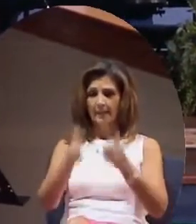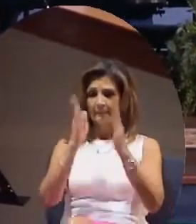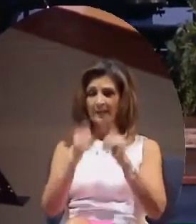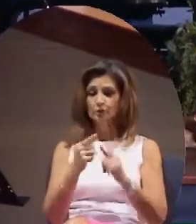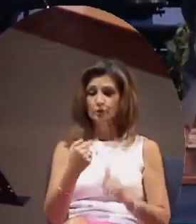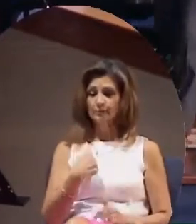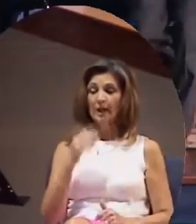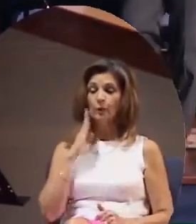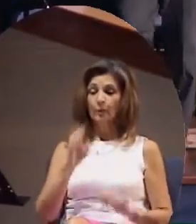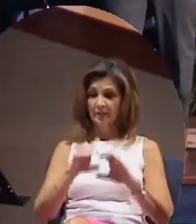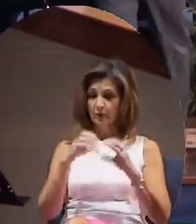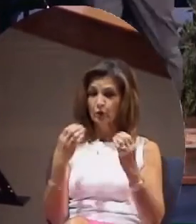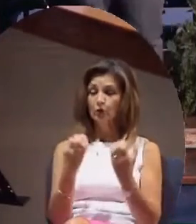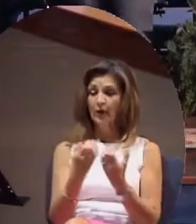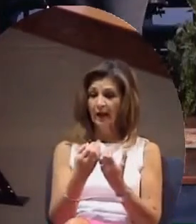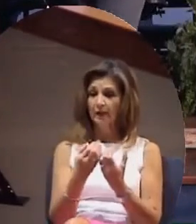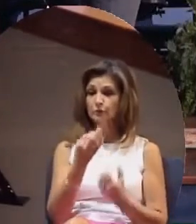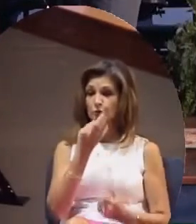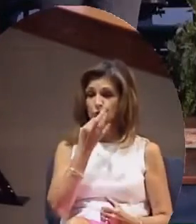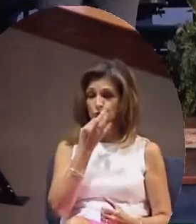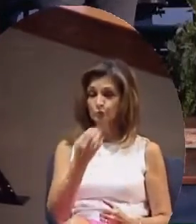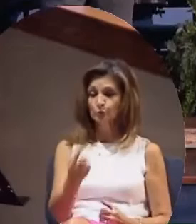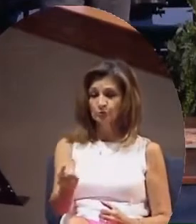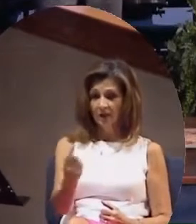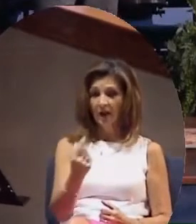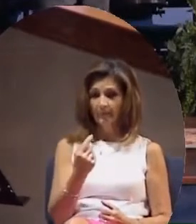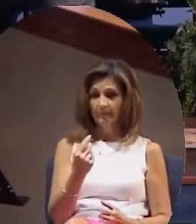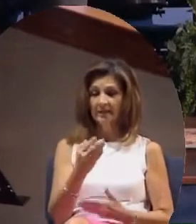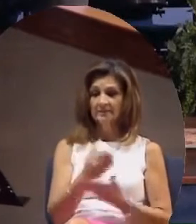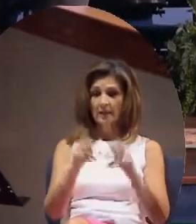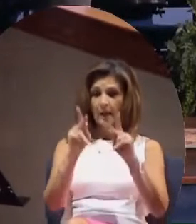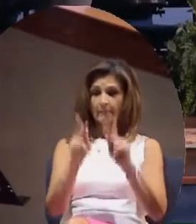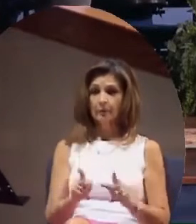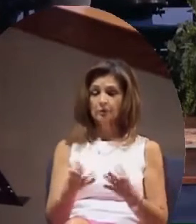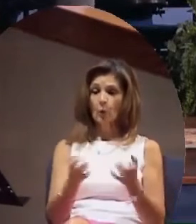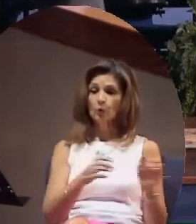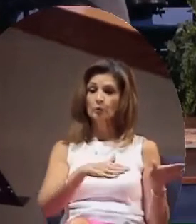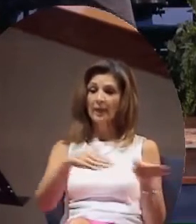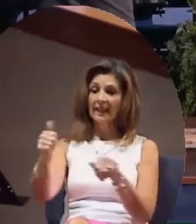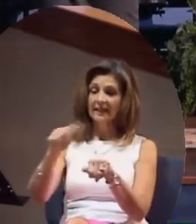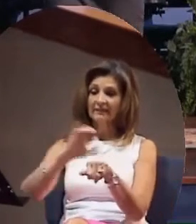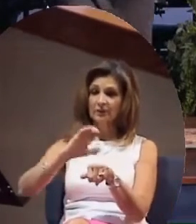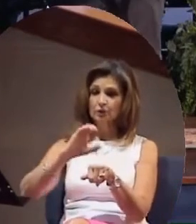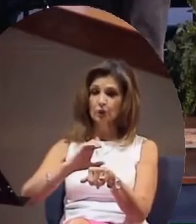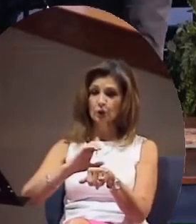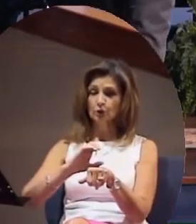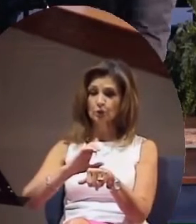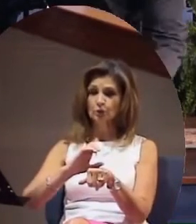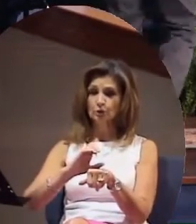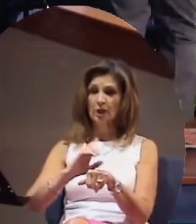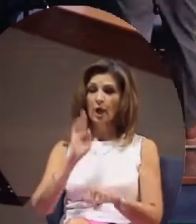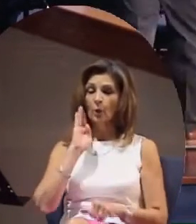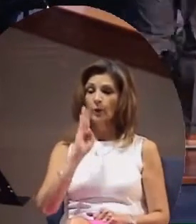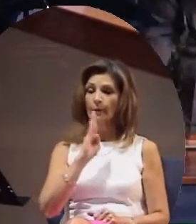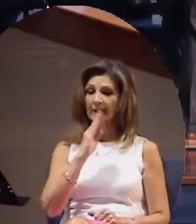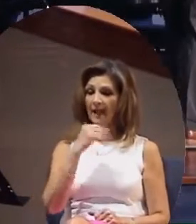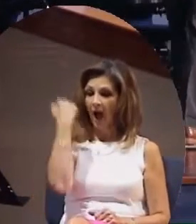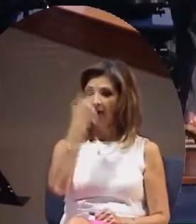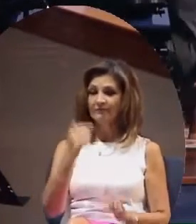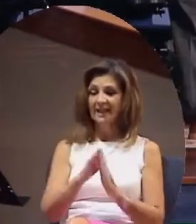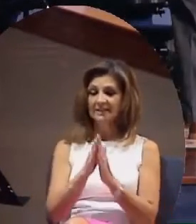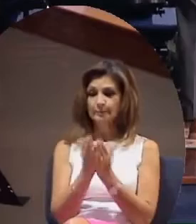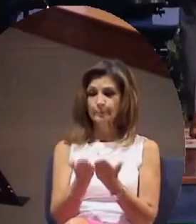There'll be a crowd and soon coming. There'll be somebody want to leave the church. They're going to get on Facebook and they're going